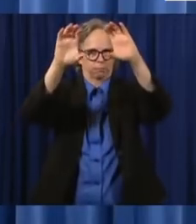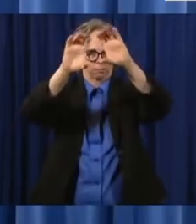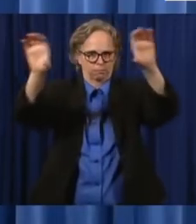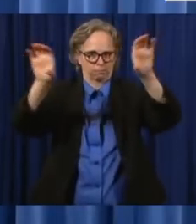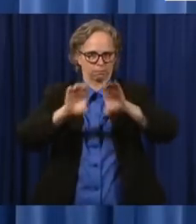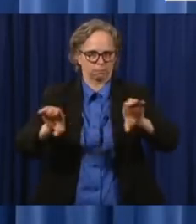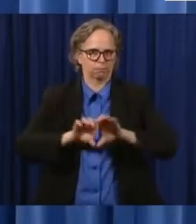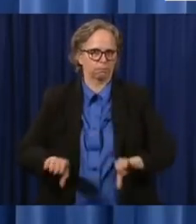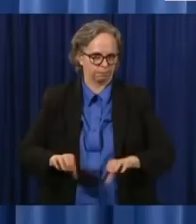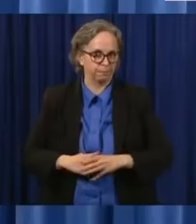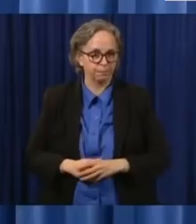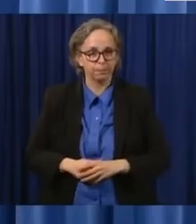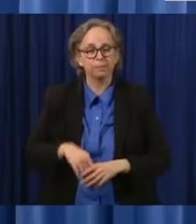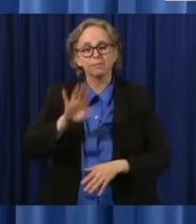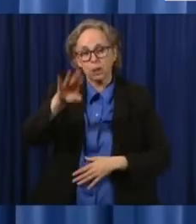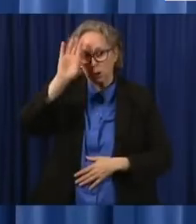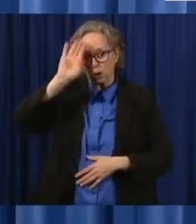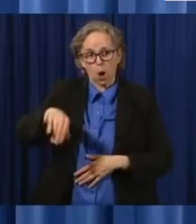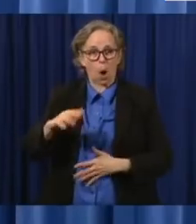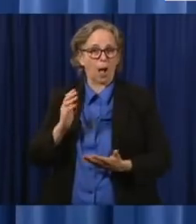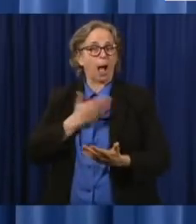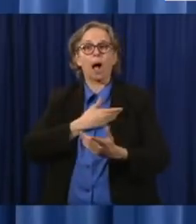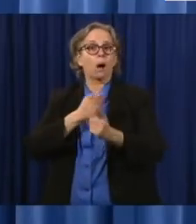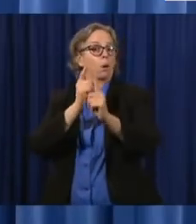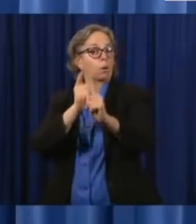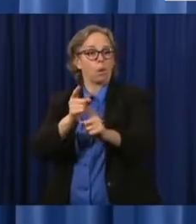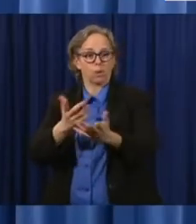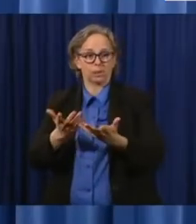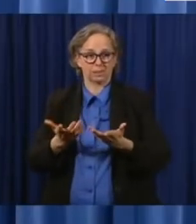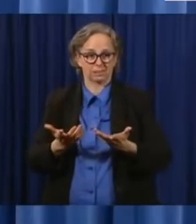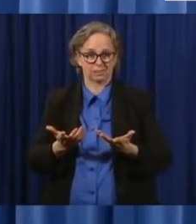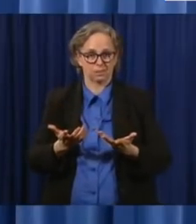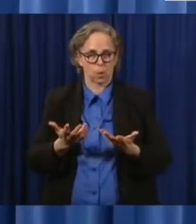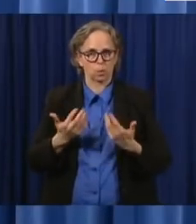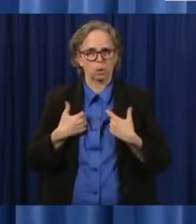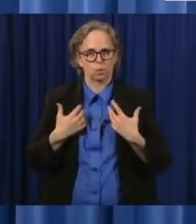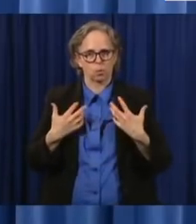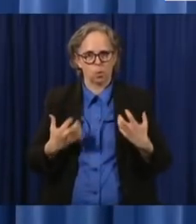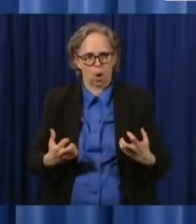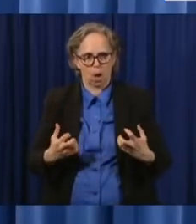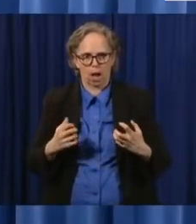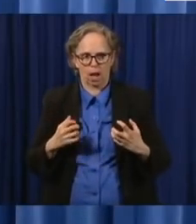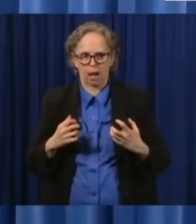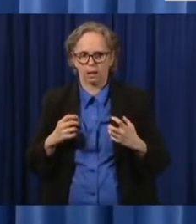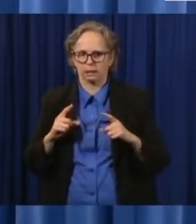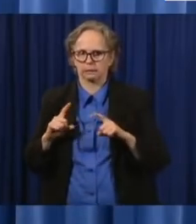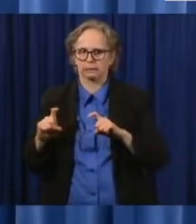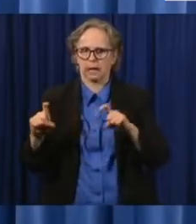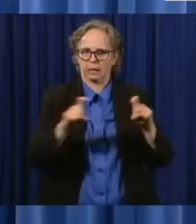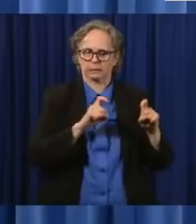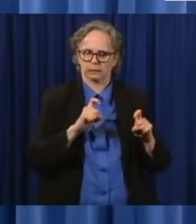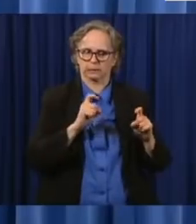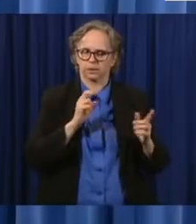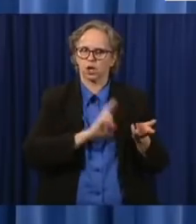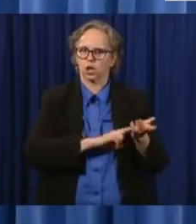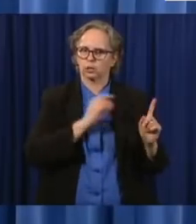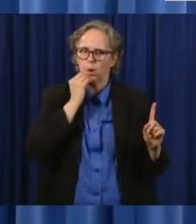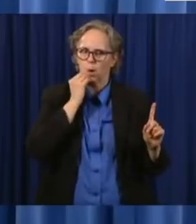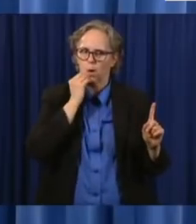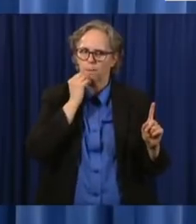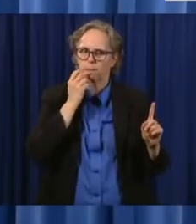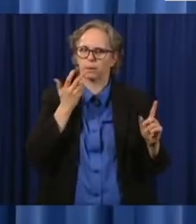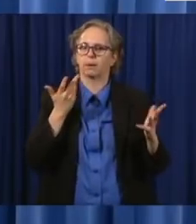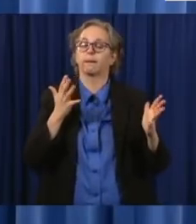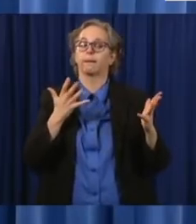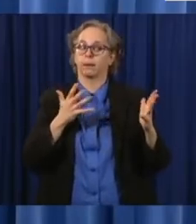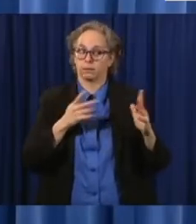What we want to do is to have testing certainly in nursing homes, and what we're doing, testing in nursing homes where there's someone